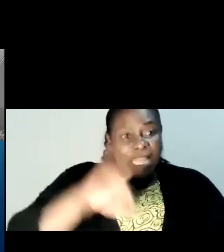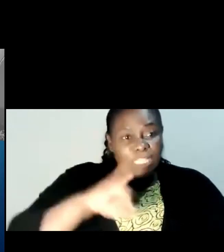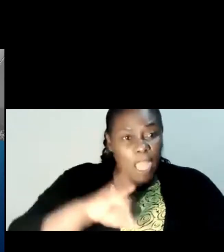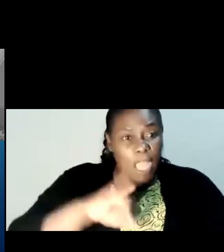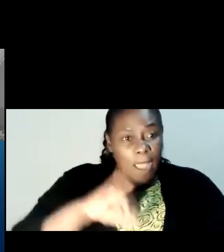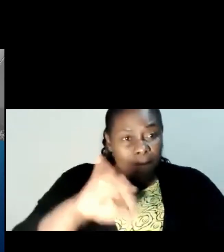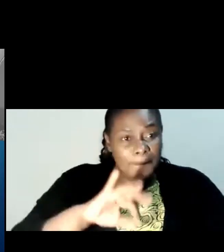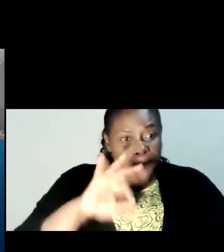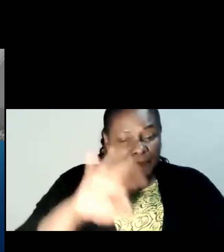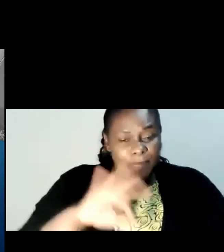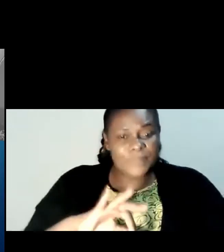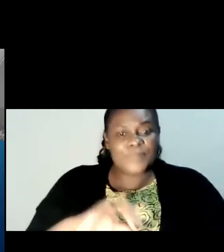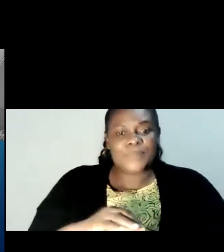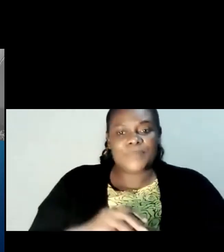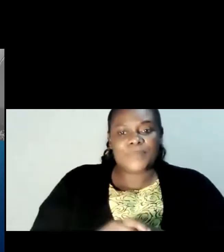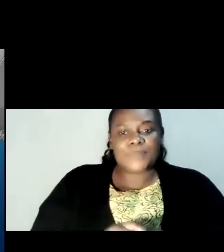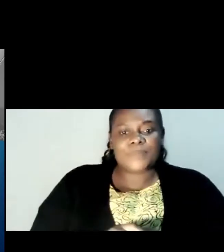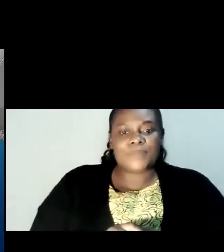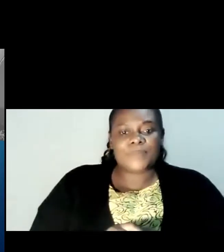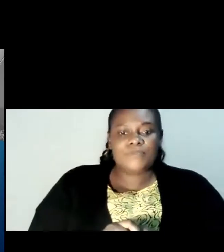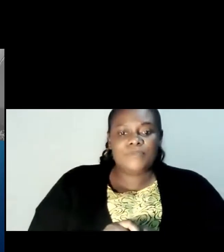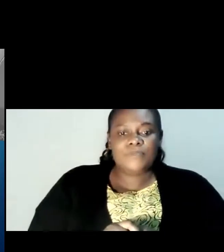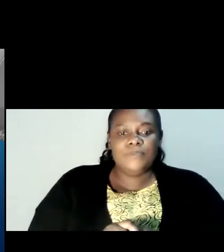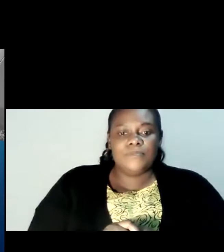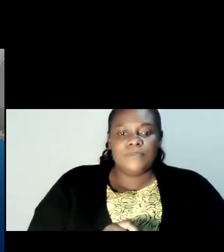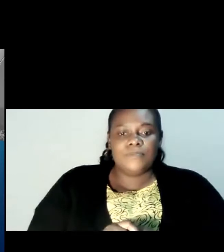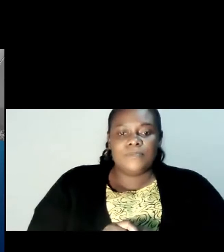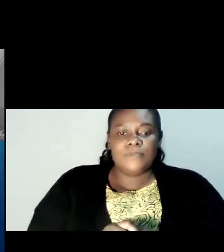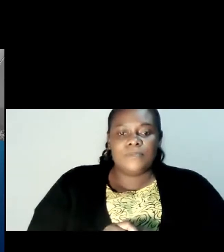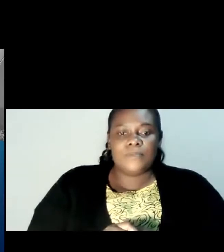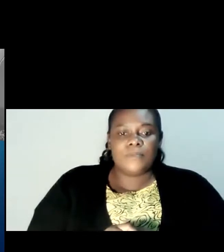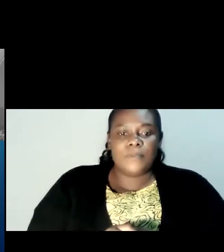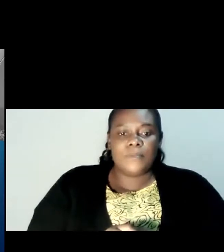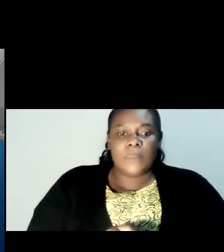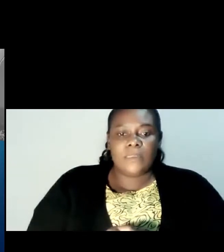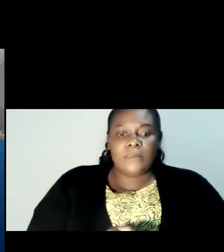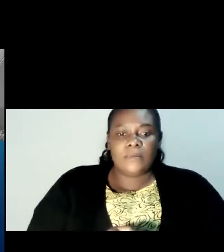We have somebody also messaging in the chat.